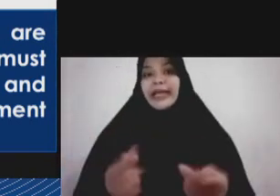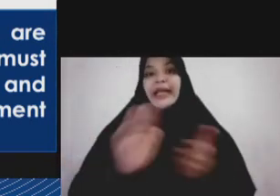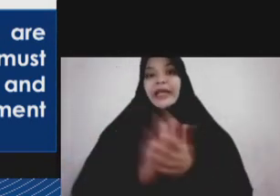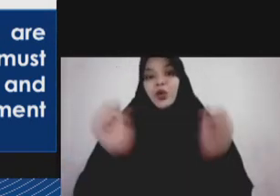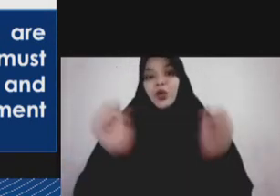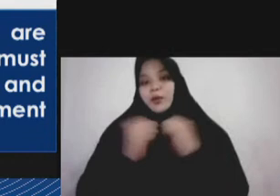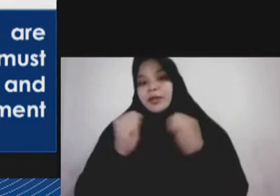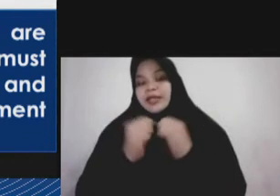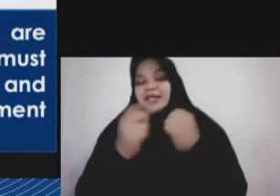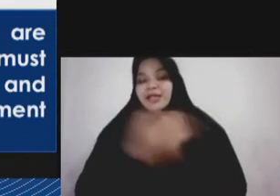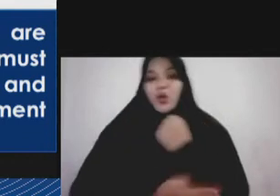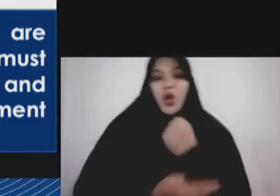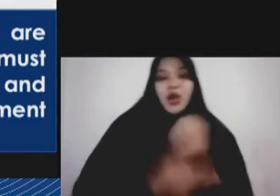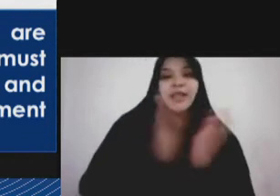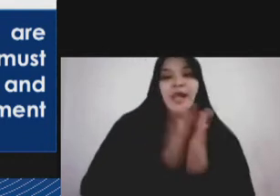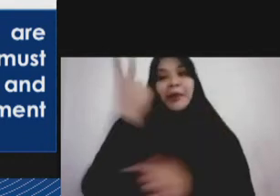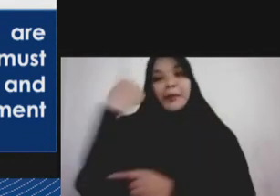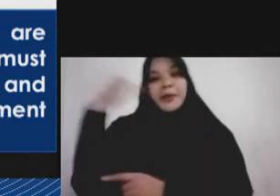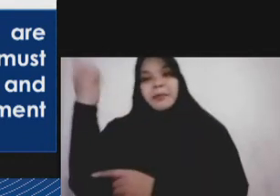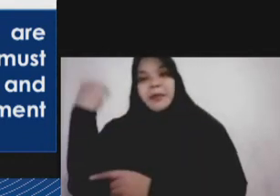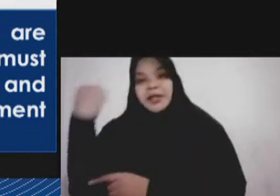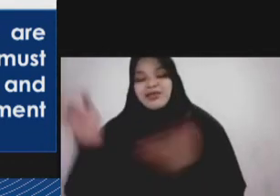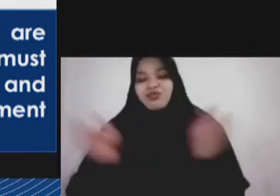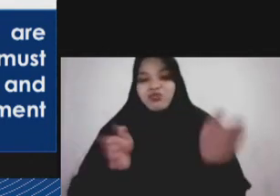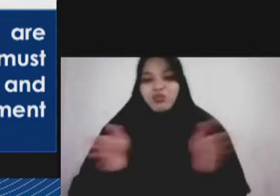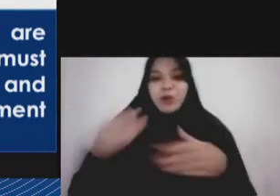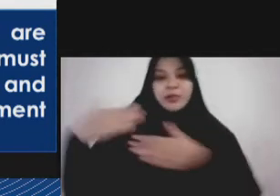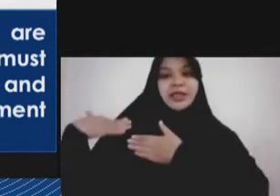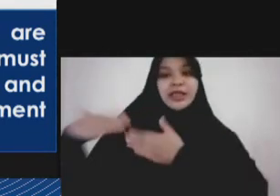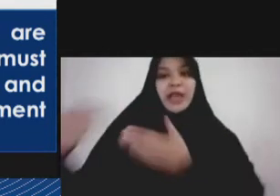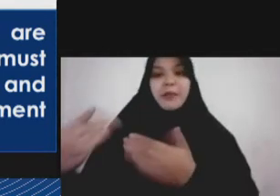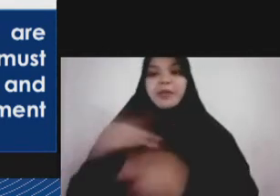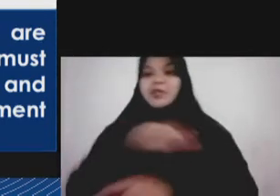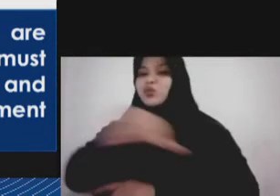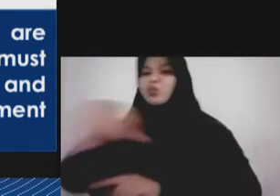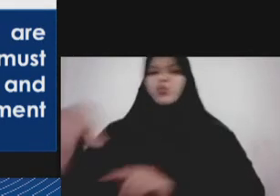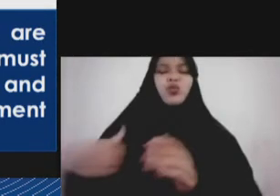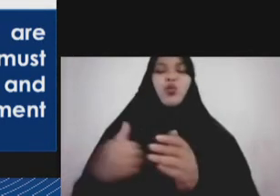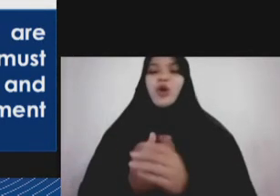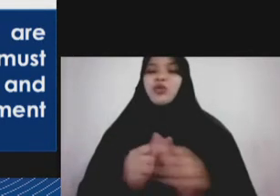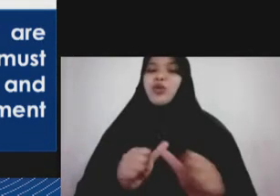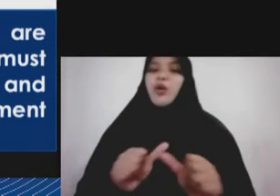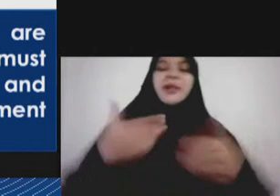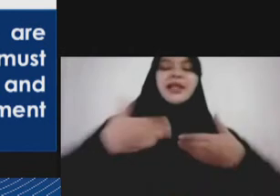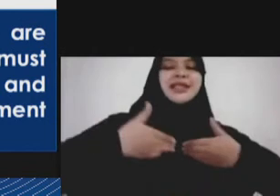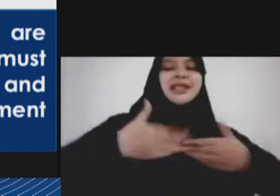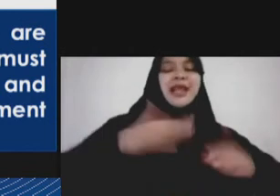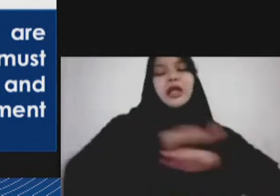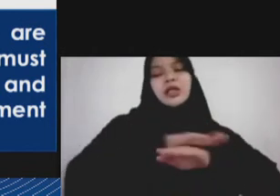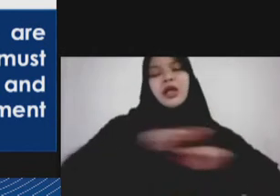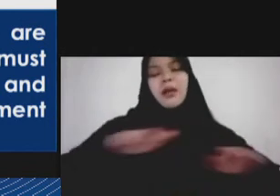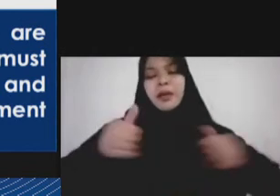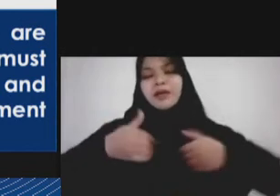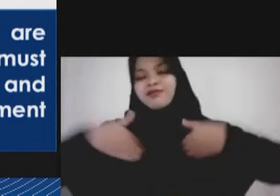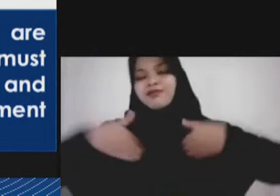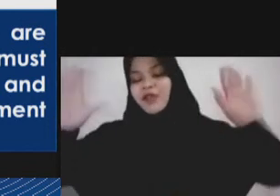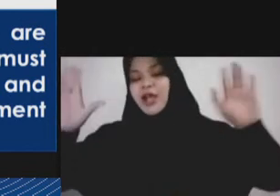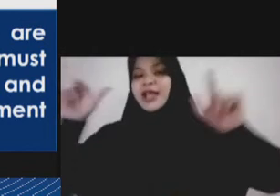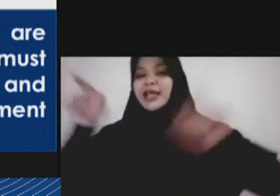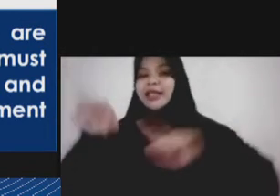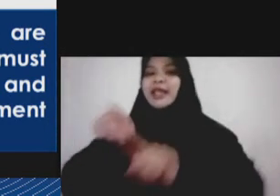and the government, which guarantees the right of every citizen to feel safe and free from all forms of violence